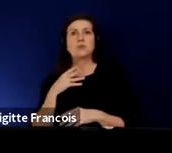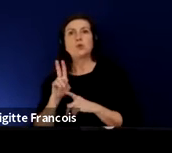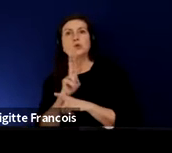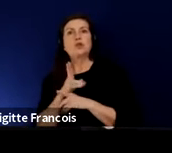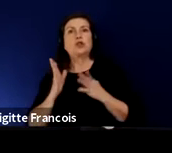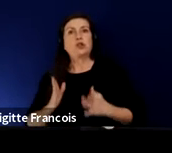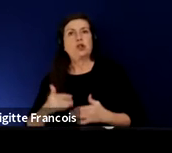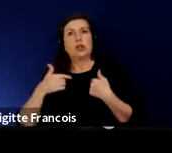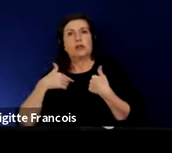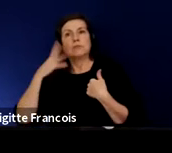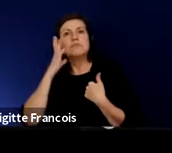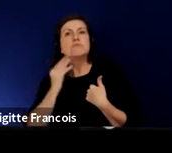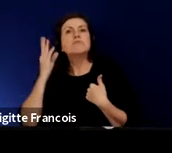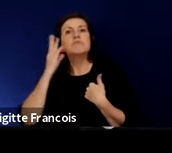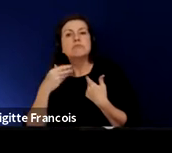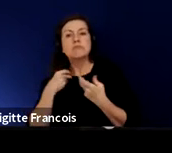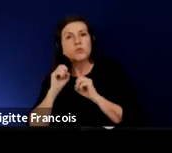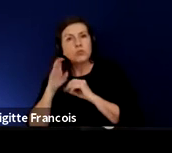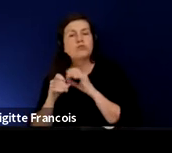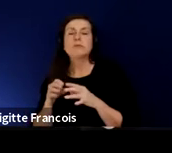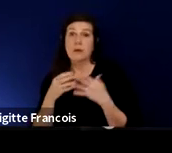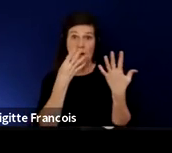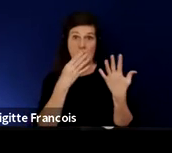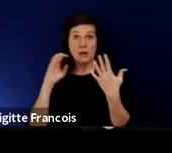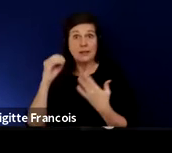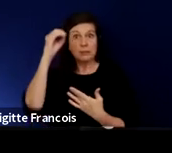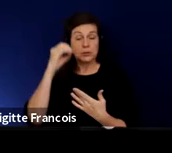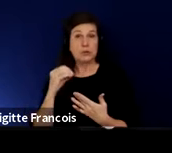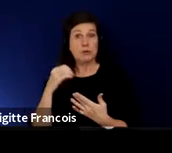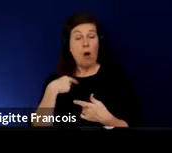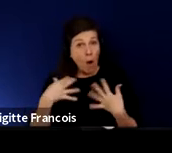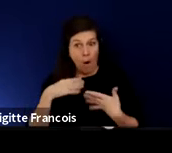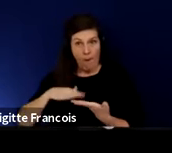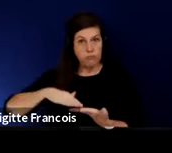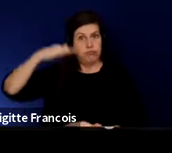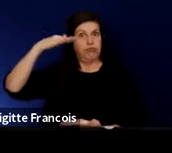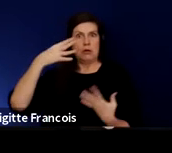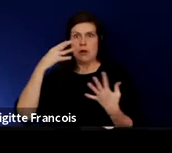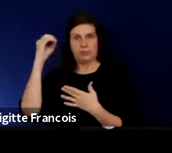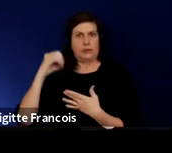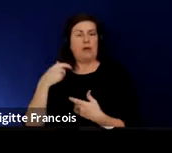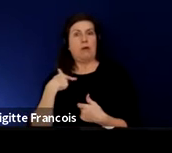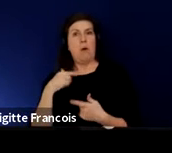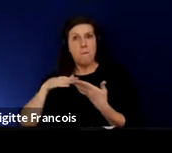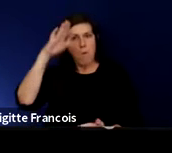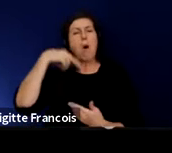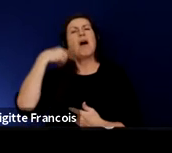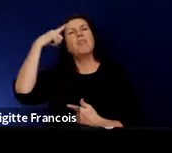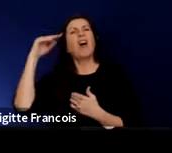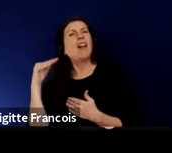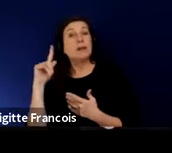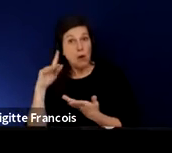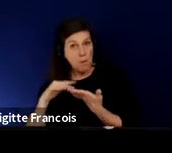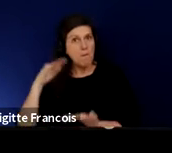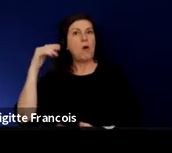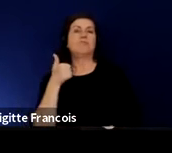these 90% say they were well treated. That was much more than I would have thought, so positive. 60% said that they got